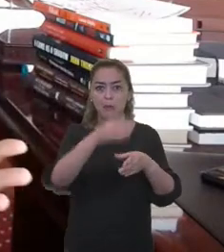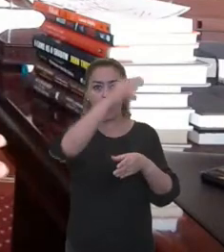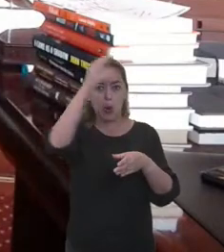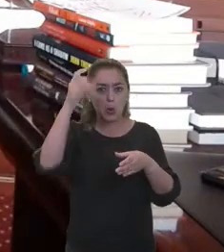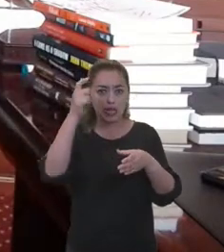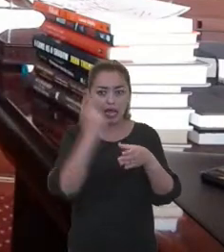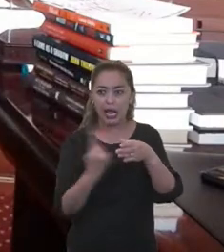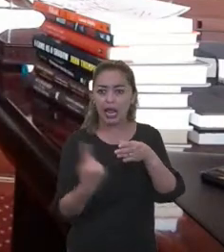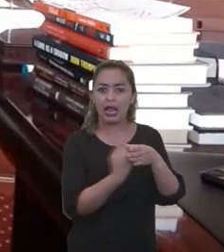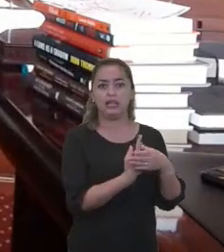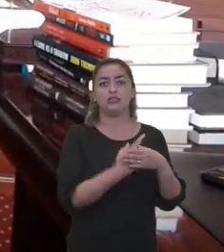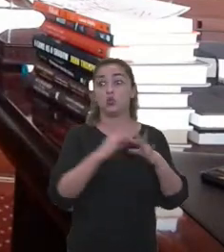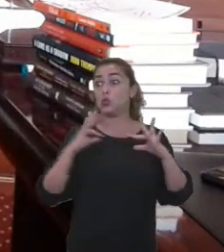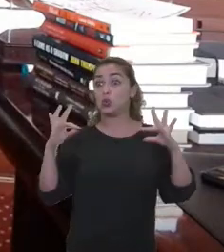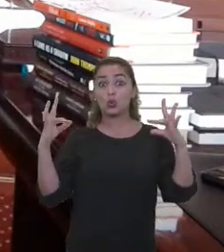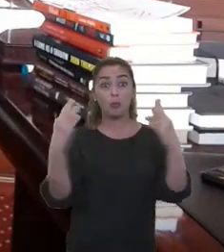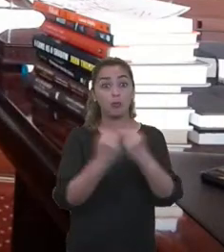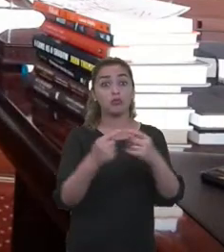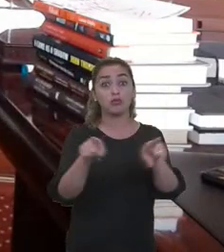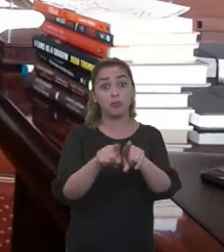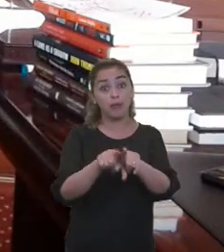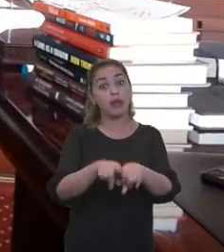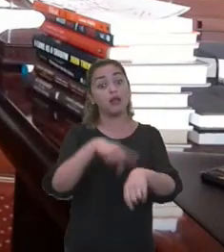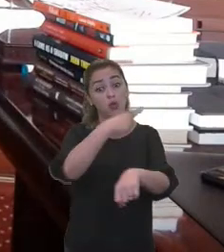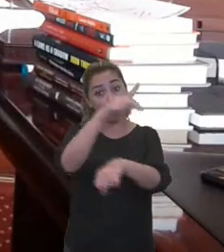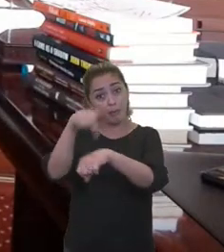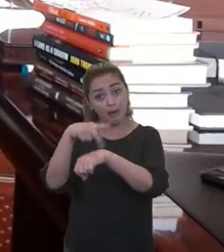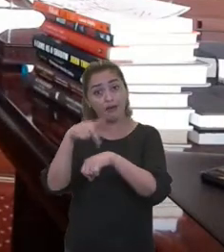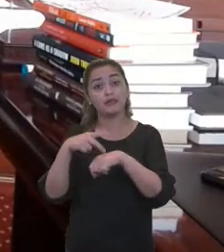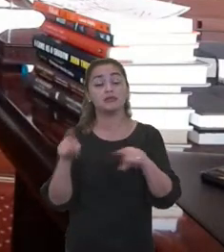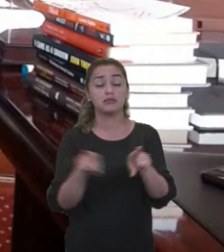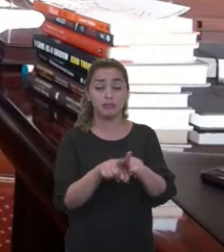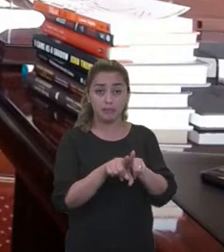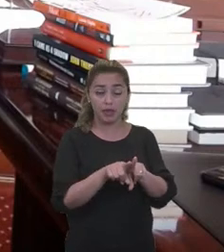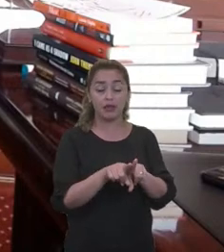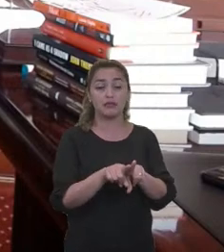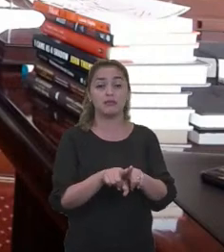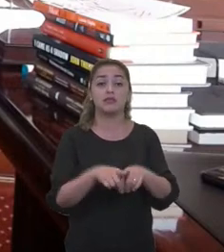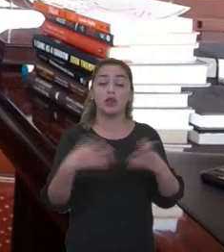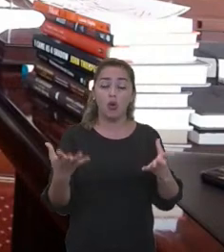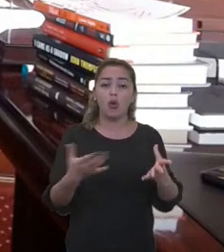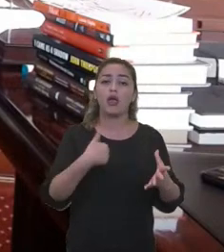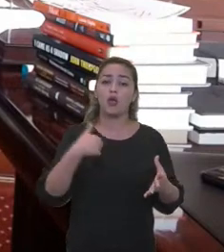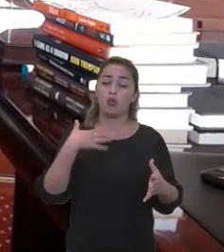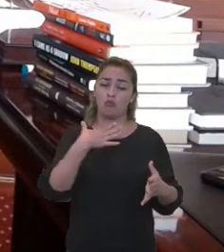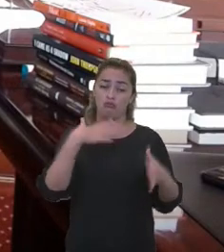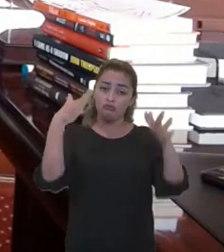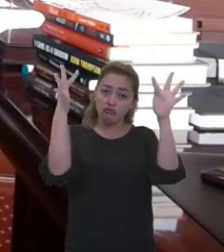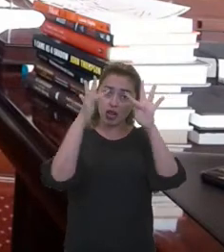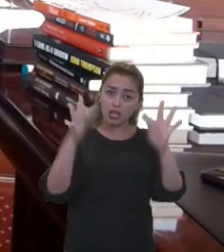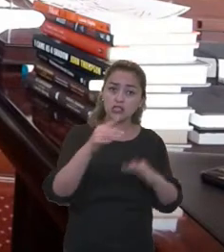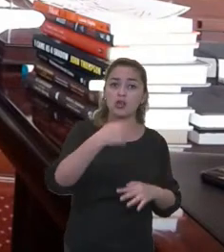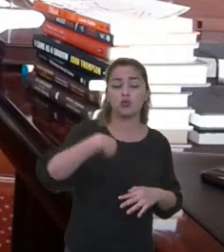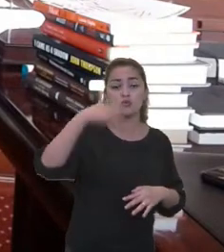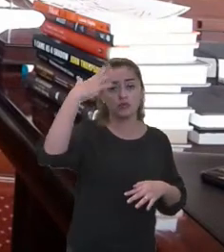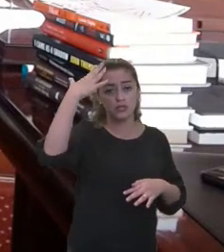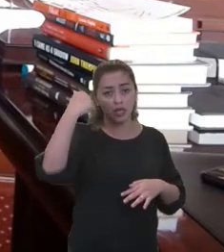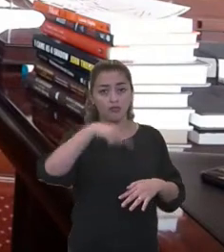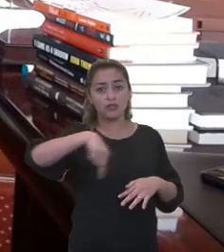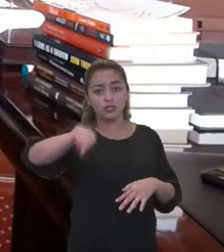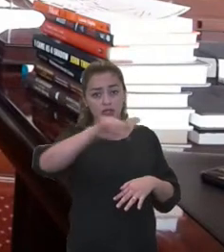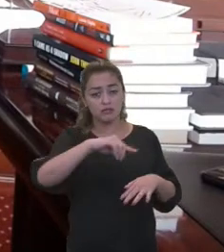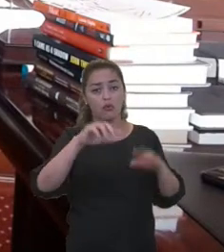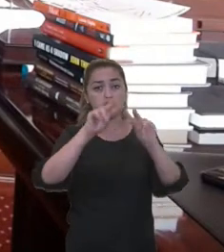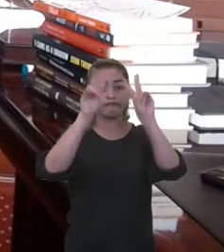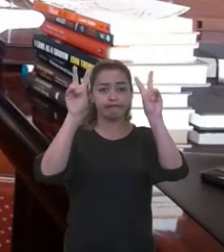across the country in the business sector. And so I am excited for you all today. I know you have a great panel after this. That's much better than me talking at you. I